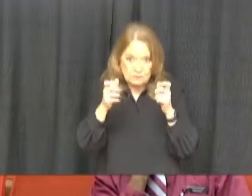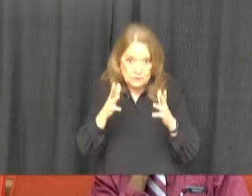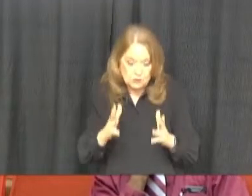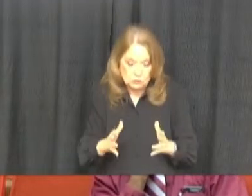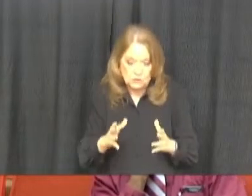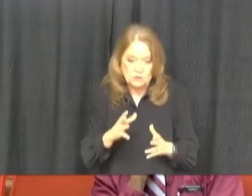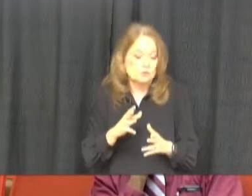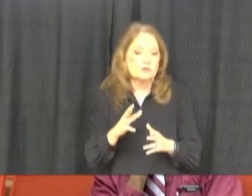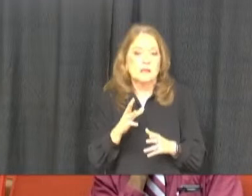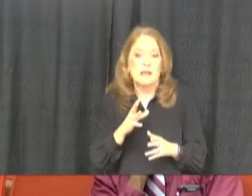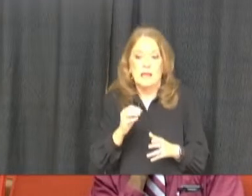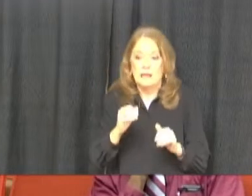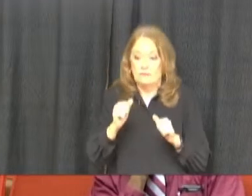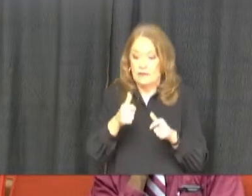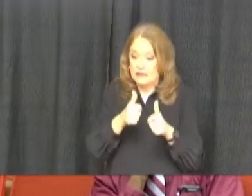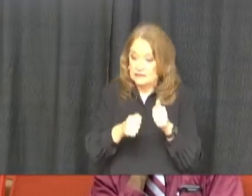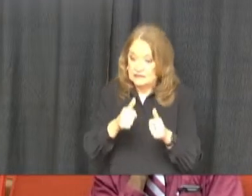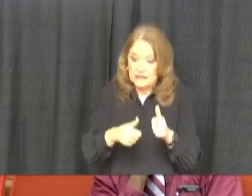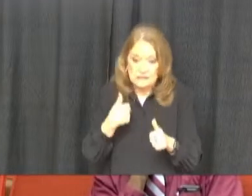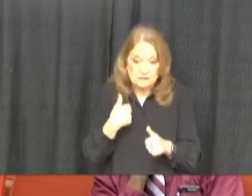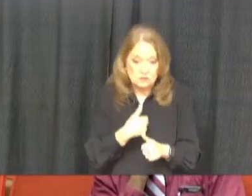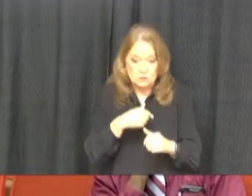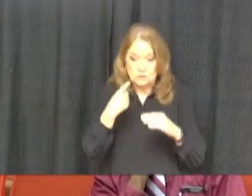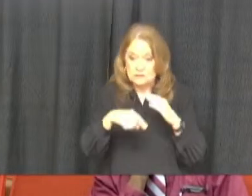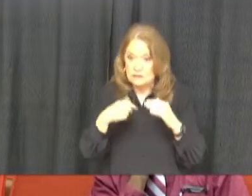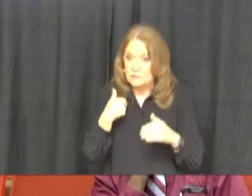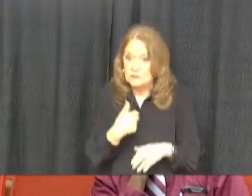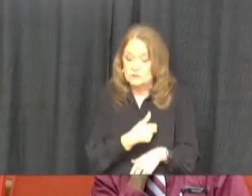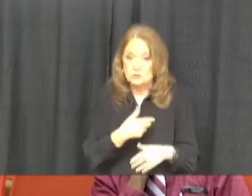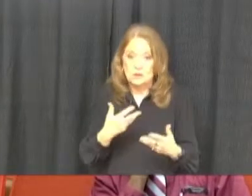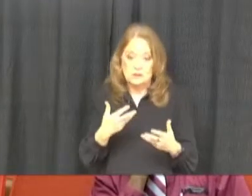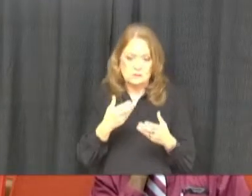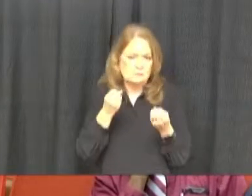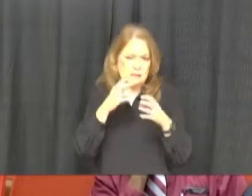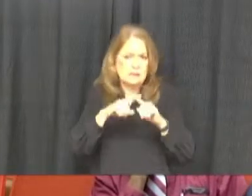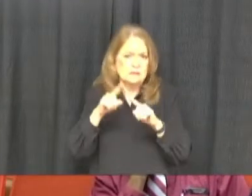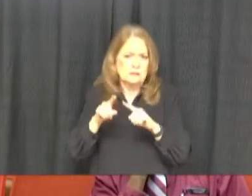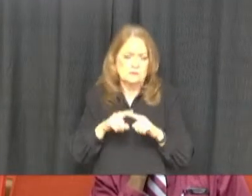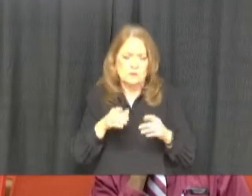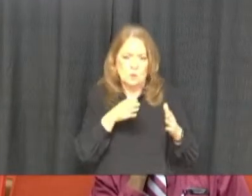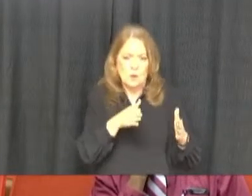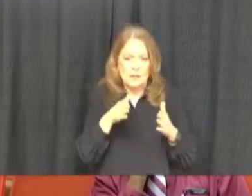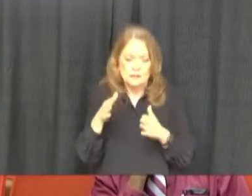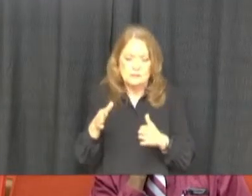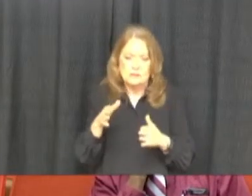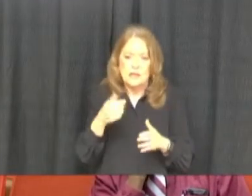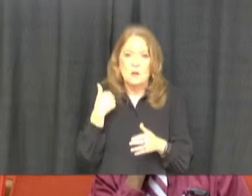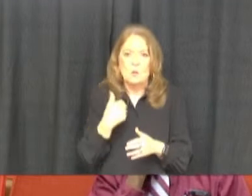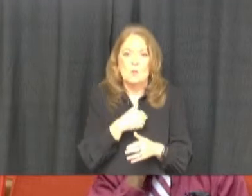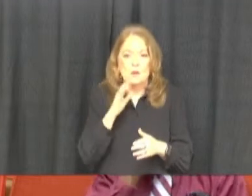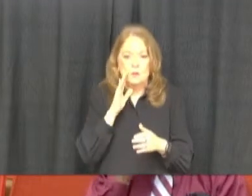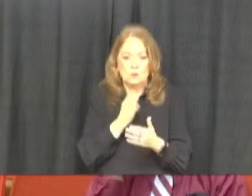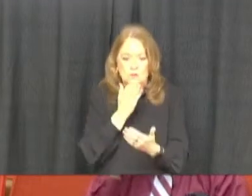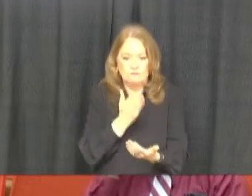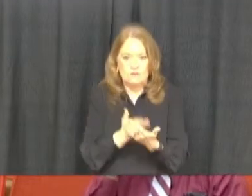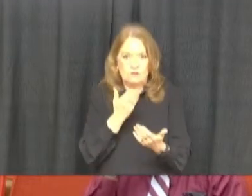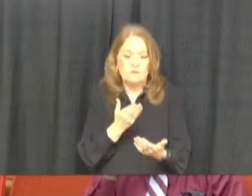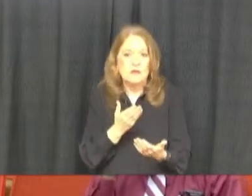in a number of forms. It can be text, email, and a number of ways. We would